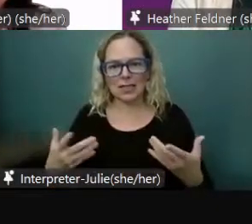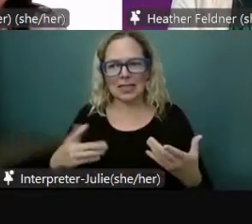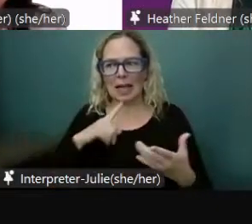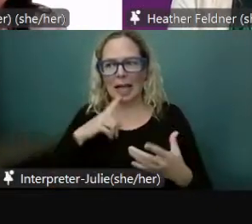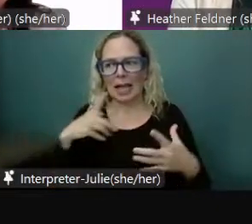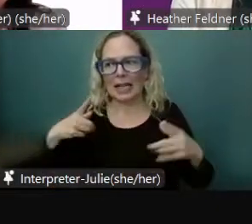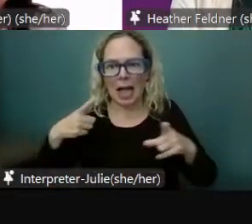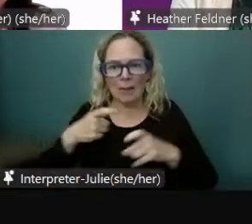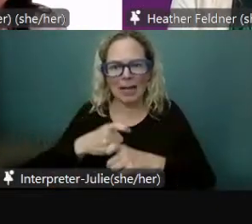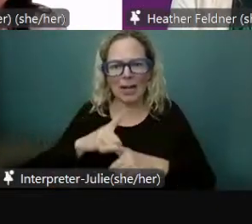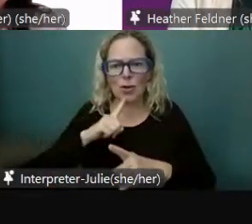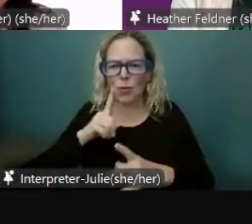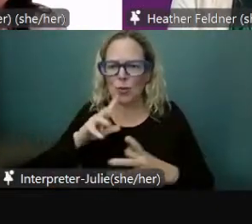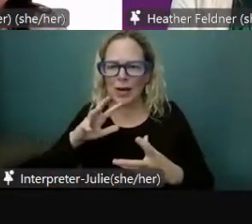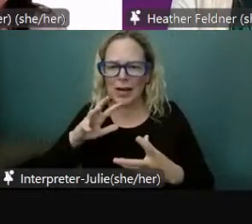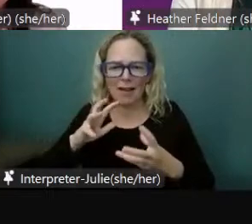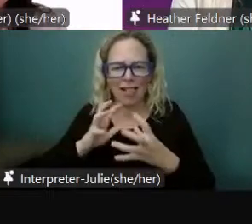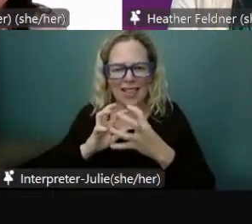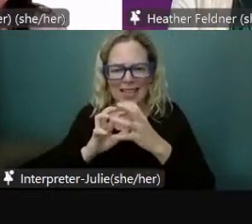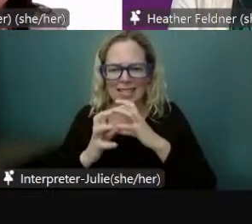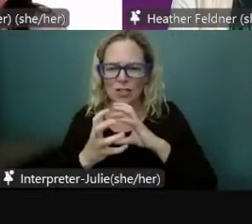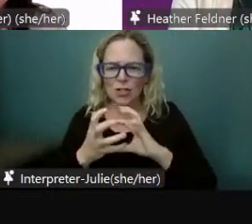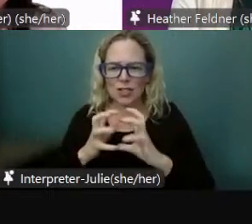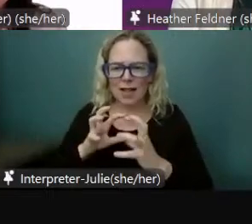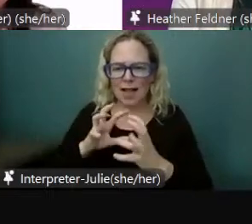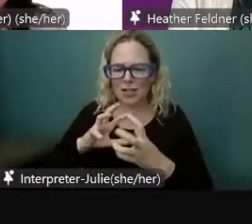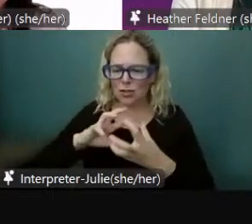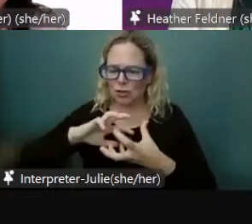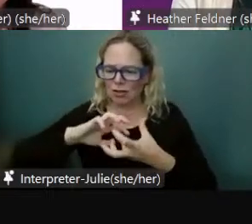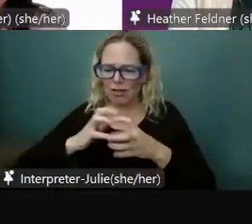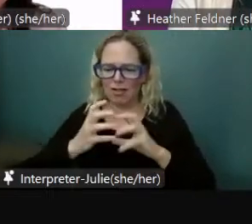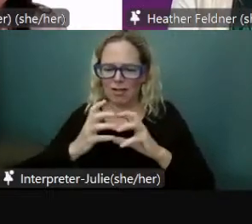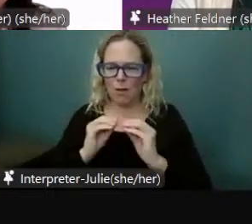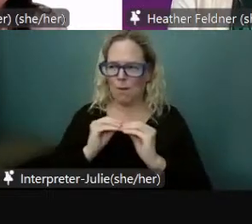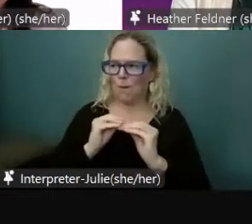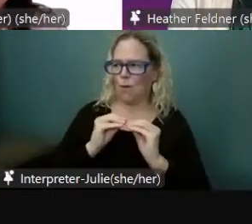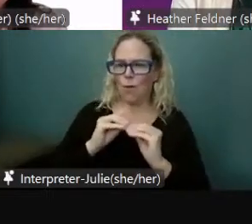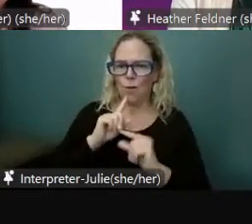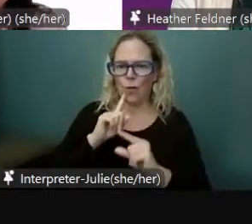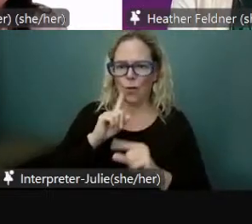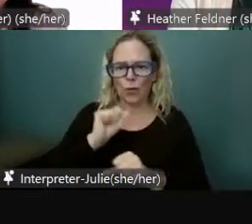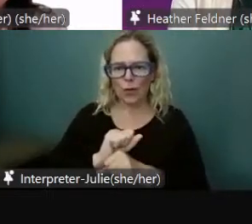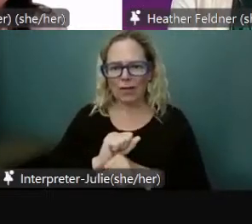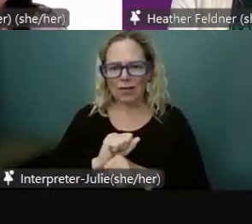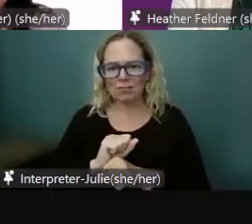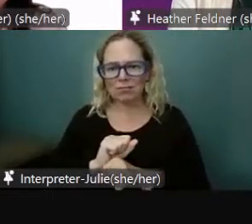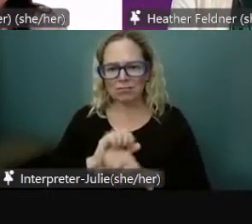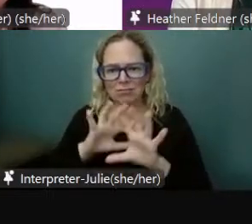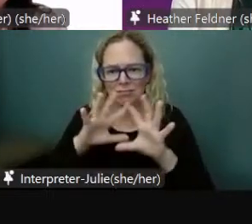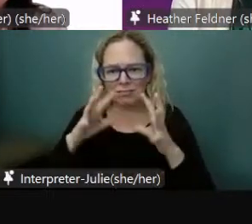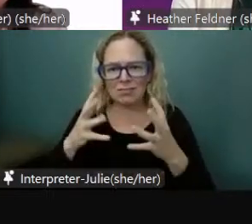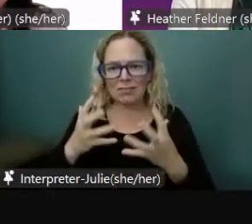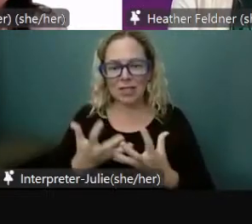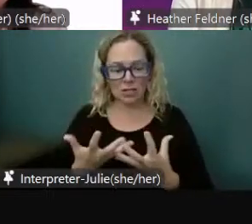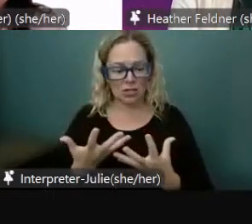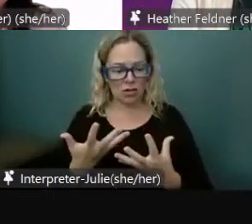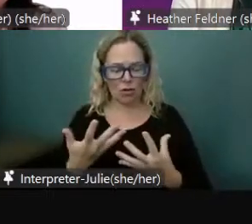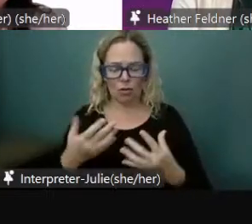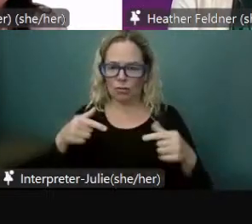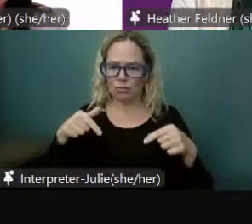messy, intersectional, and more realistic ways. And so I think that even within our schools of